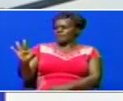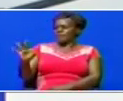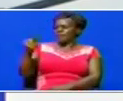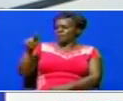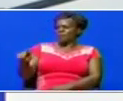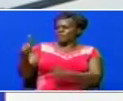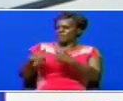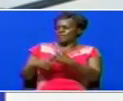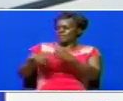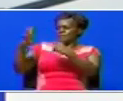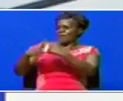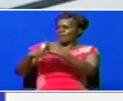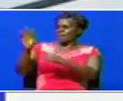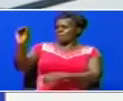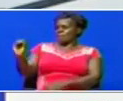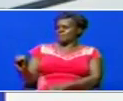338.69%.